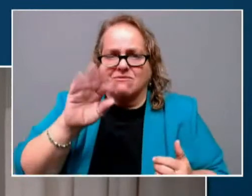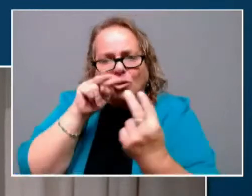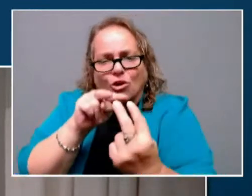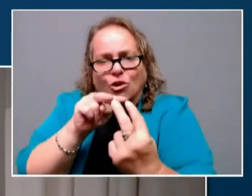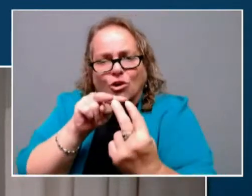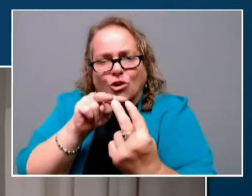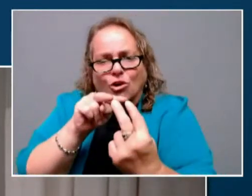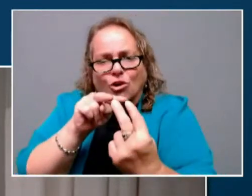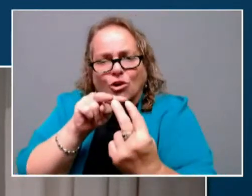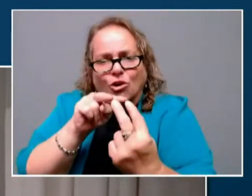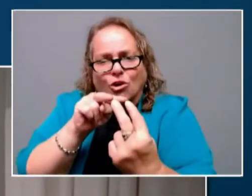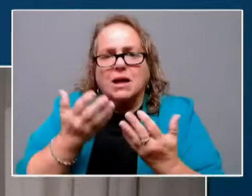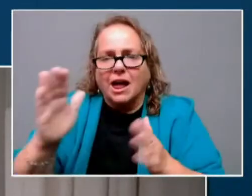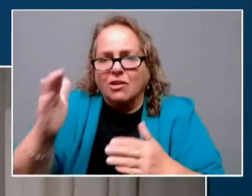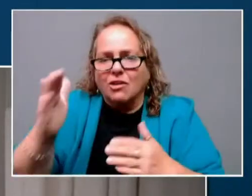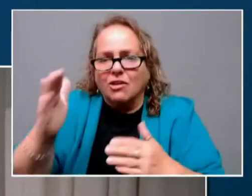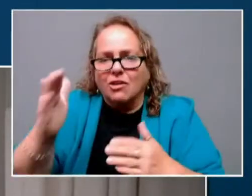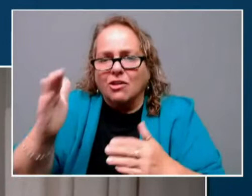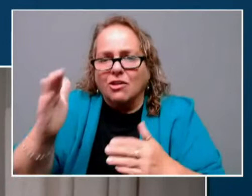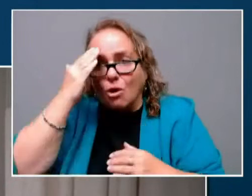eye to eye, okay?